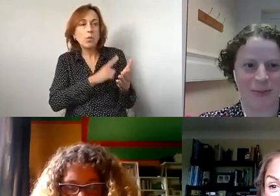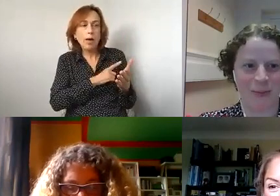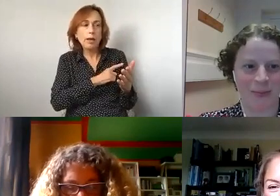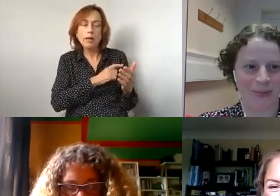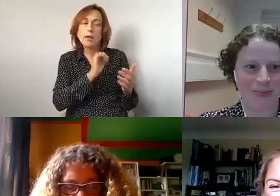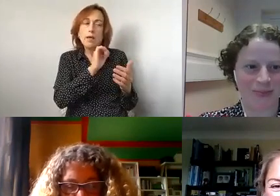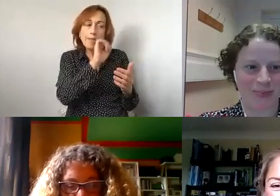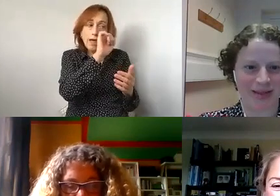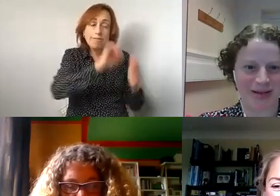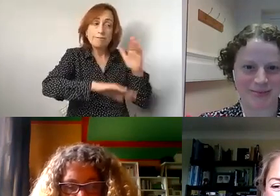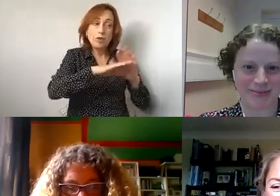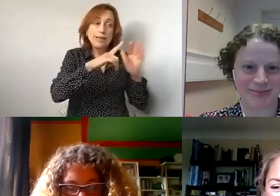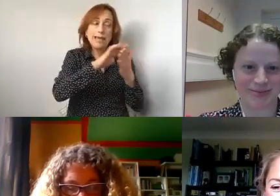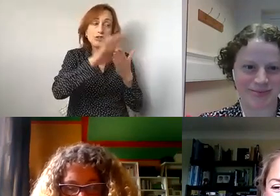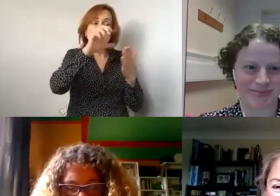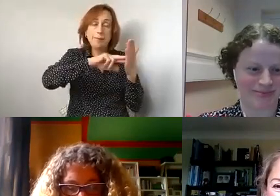available?